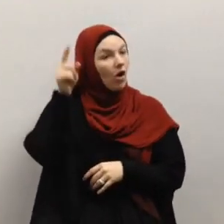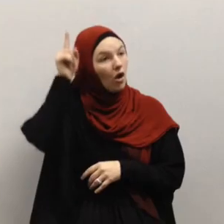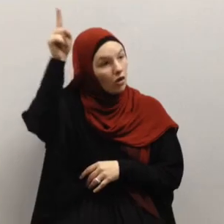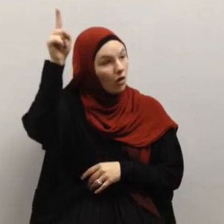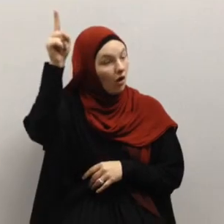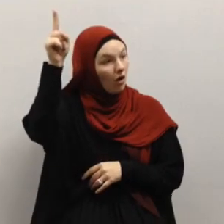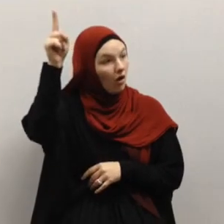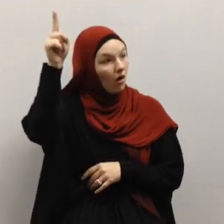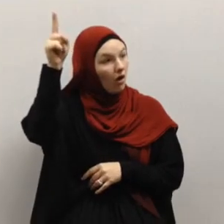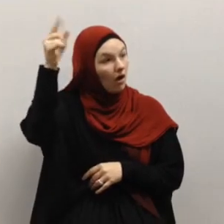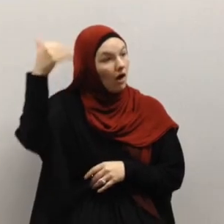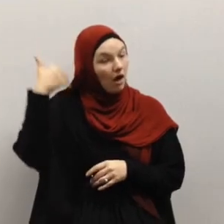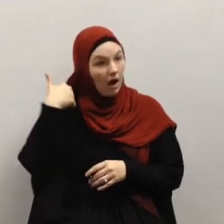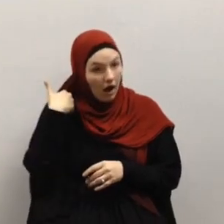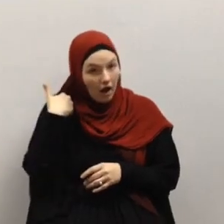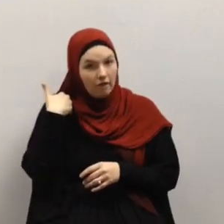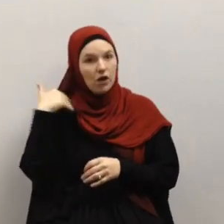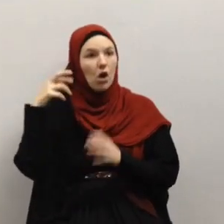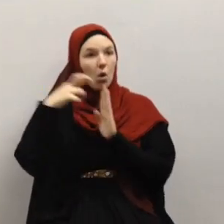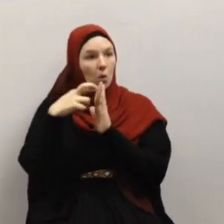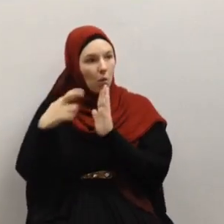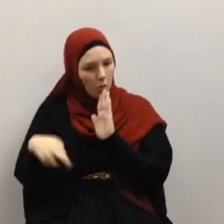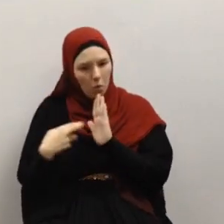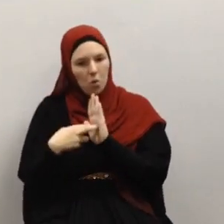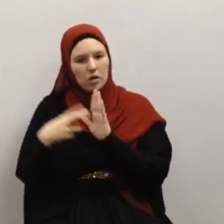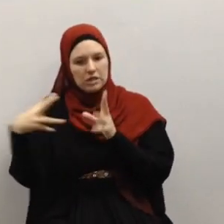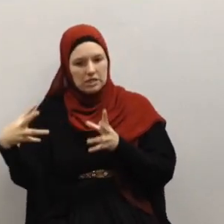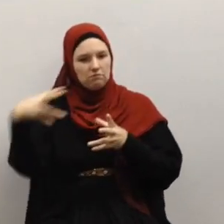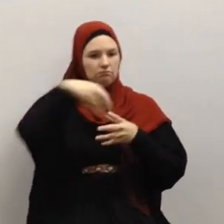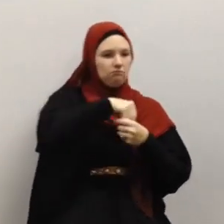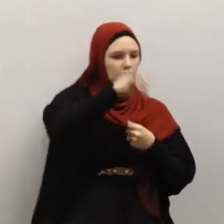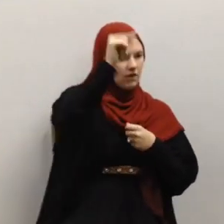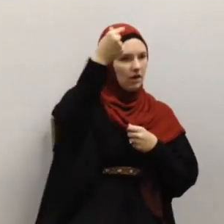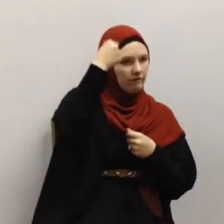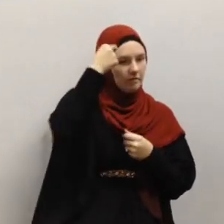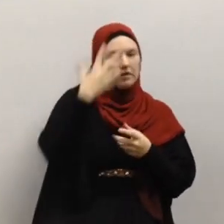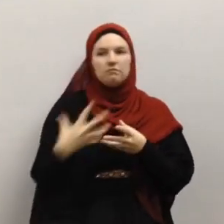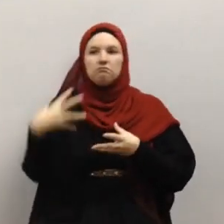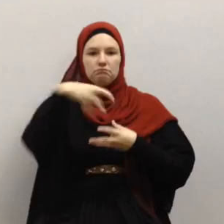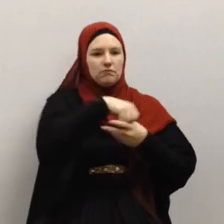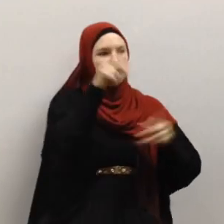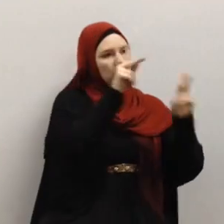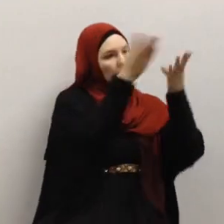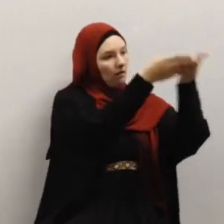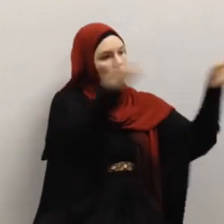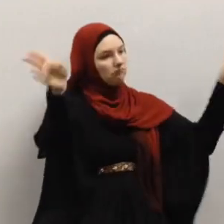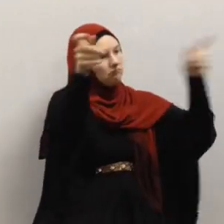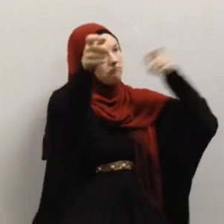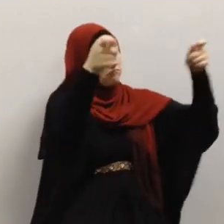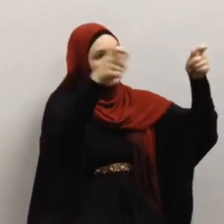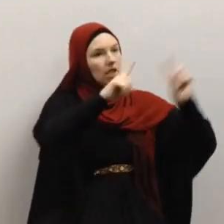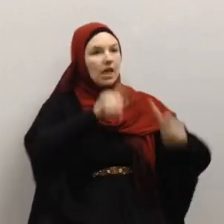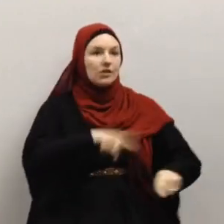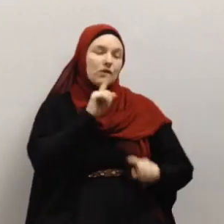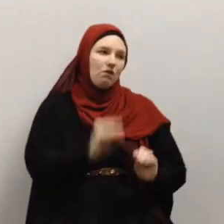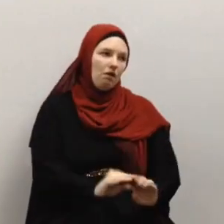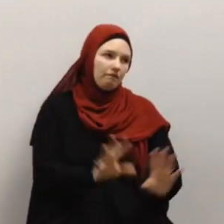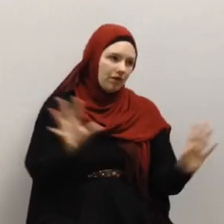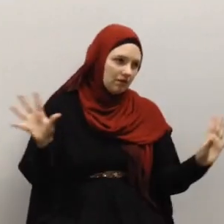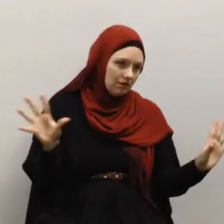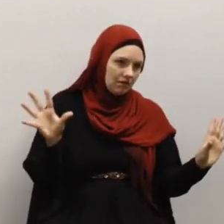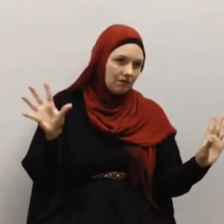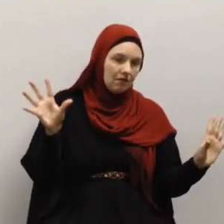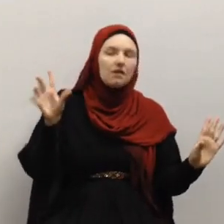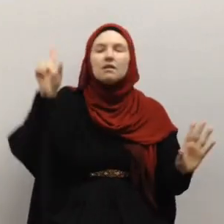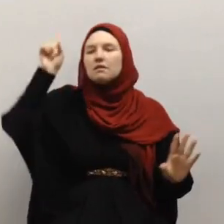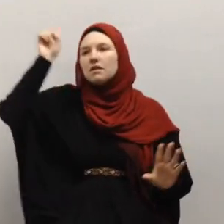governance, in ruling, in public life? And the answer is obvious. He has everything to say, and we